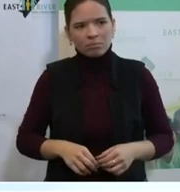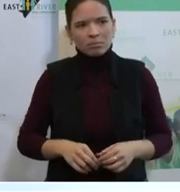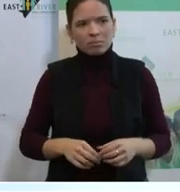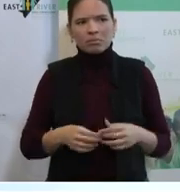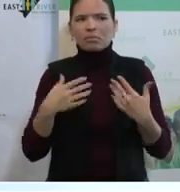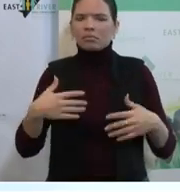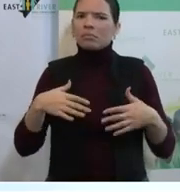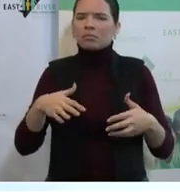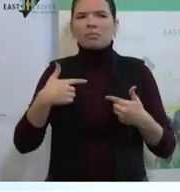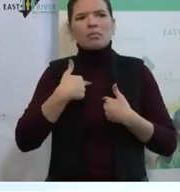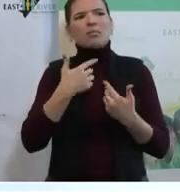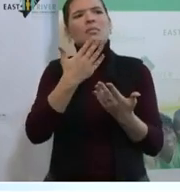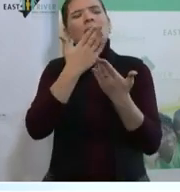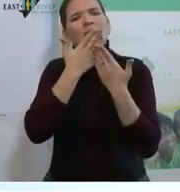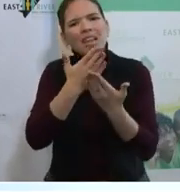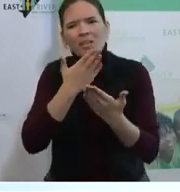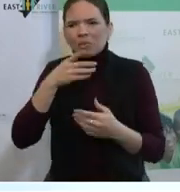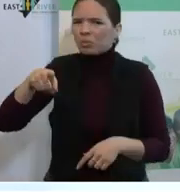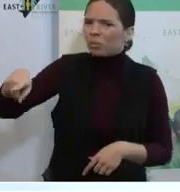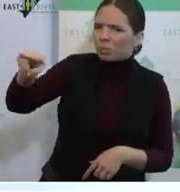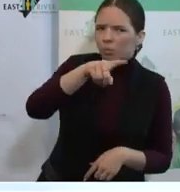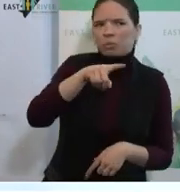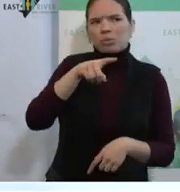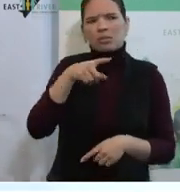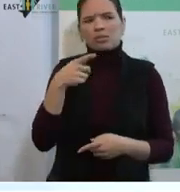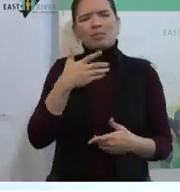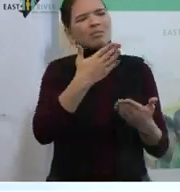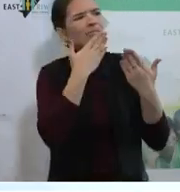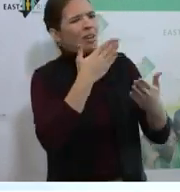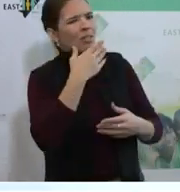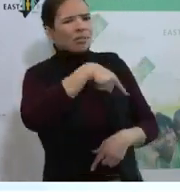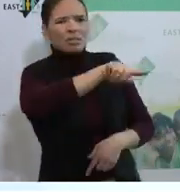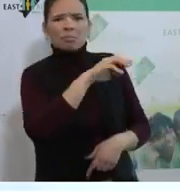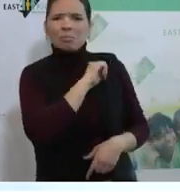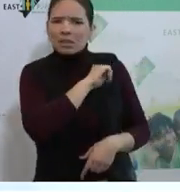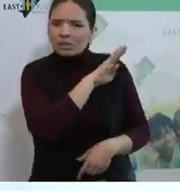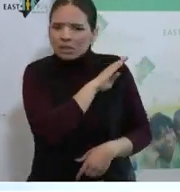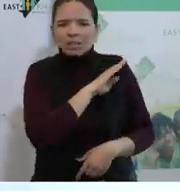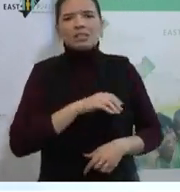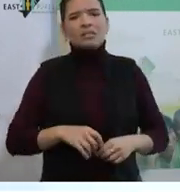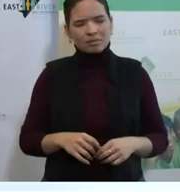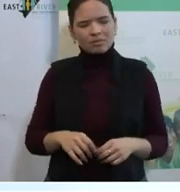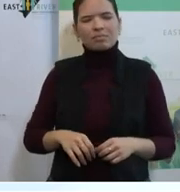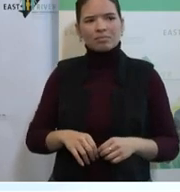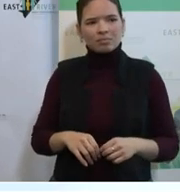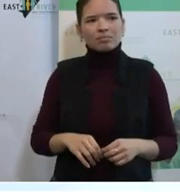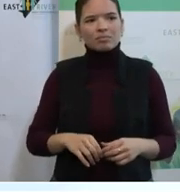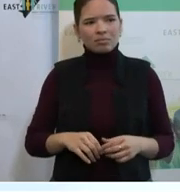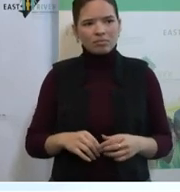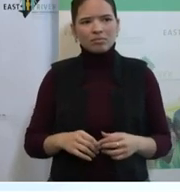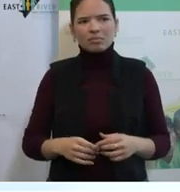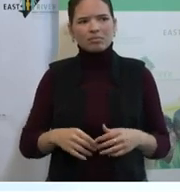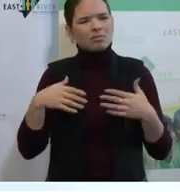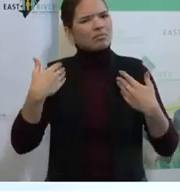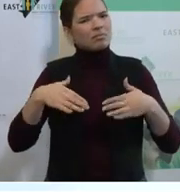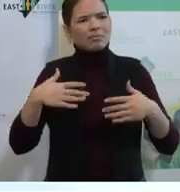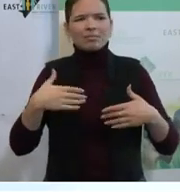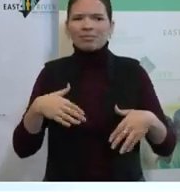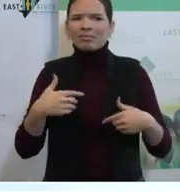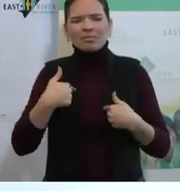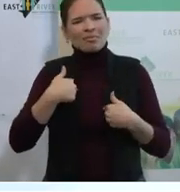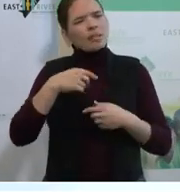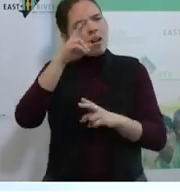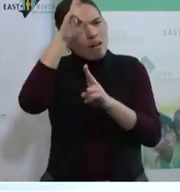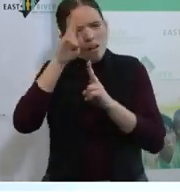you, Mayor Bowser. Now it's a great honor for me to introduce